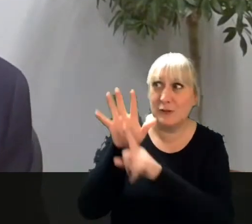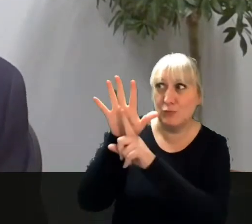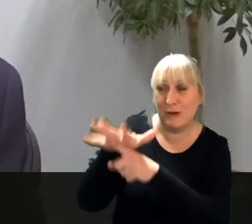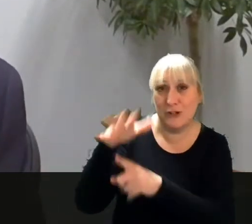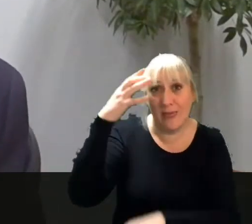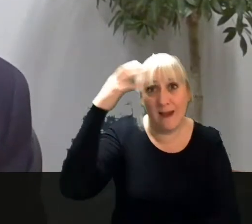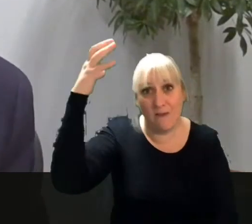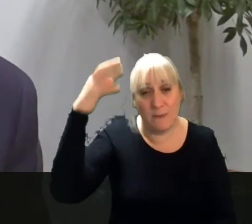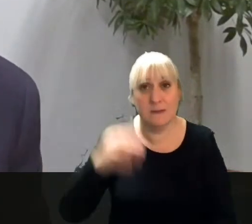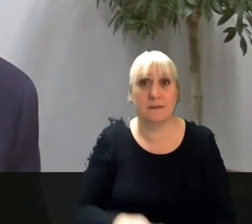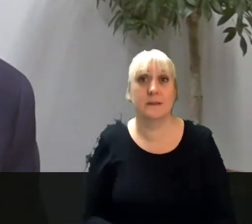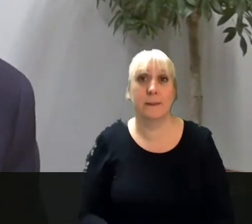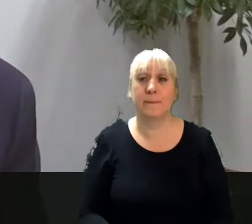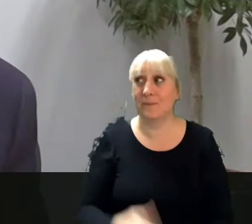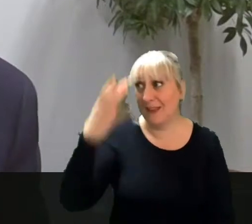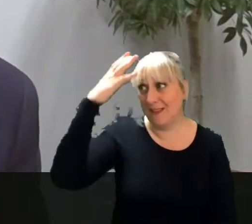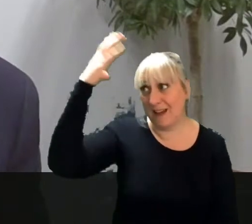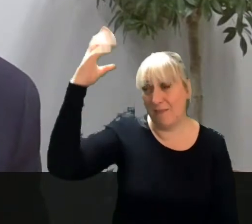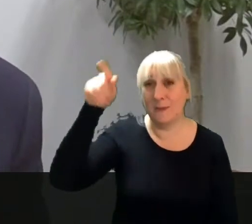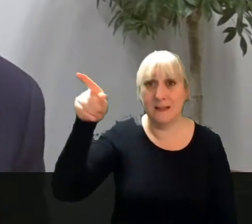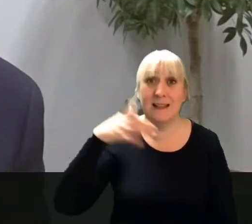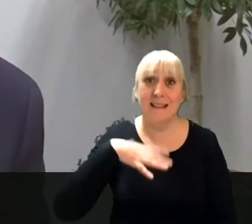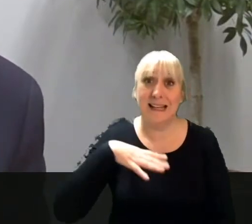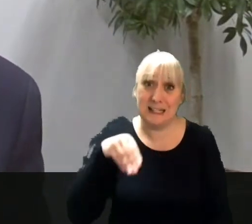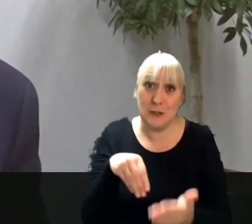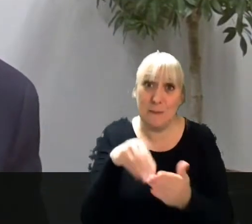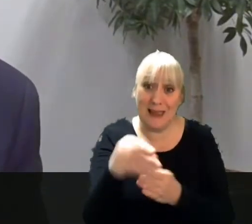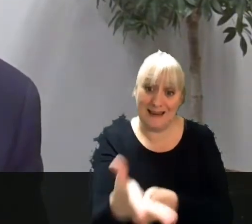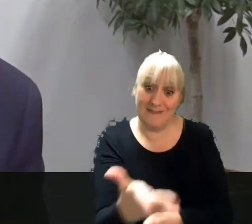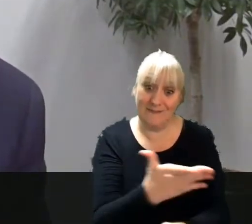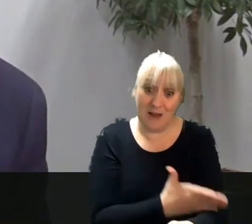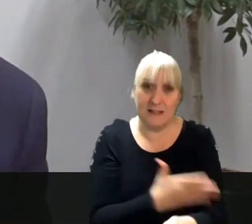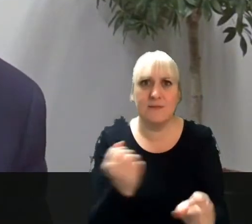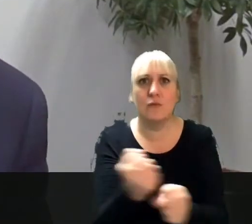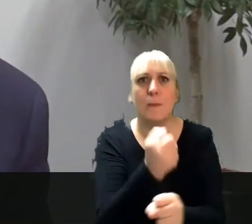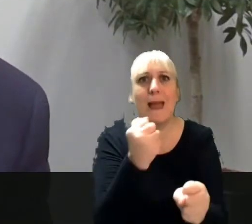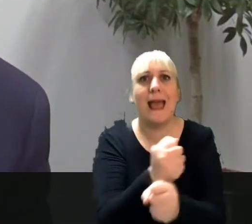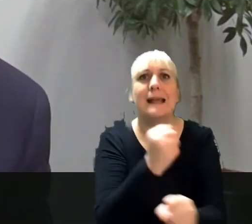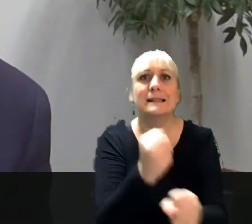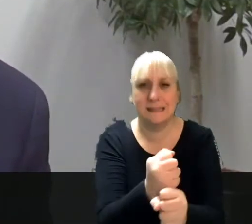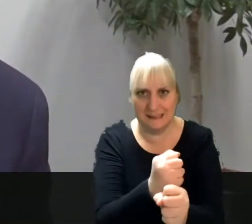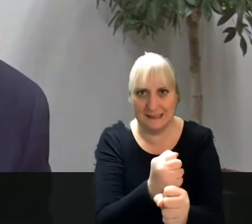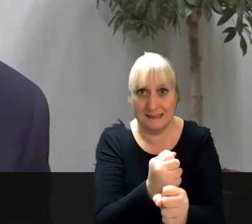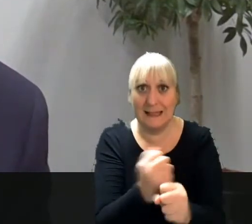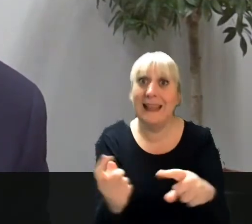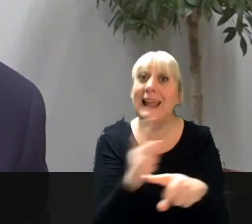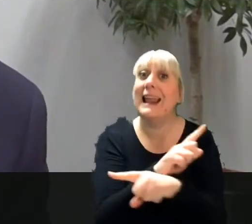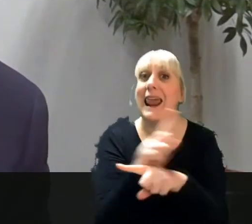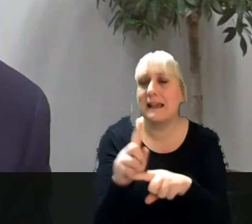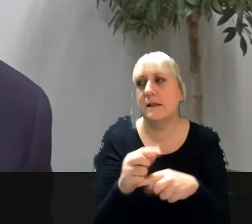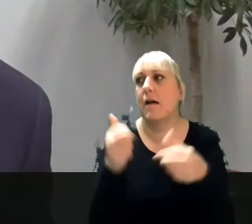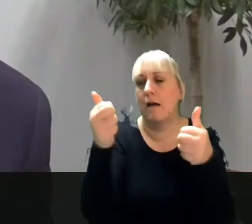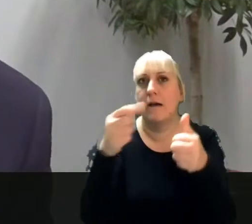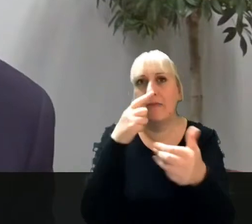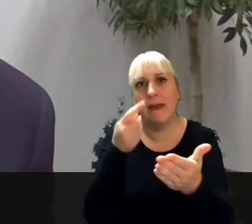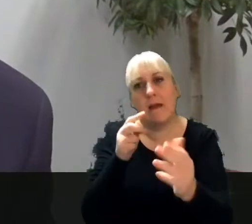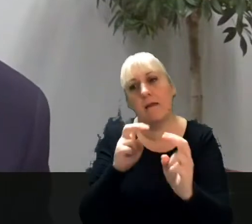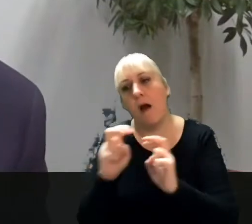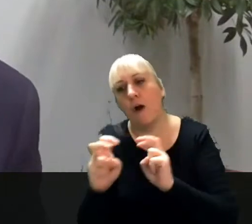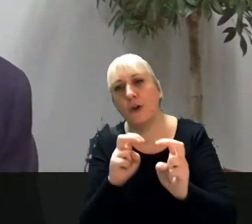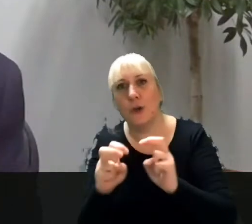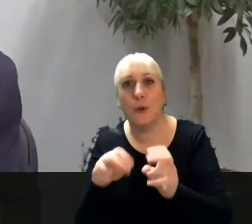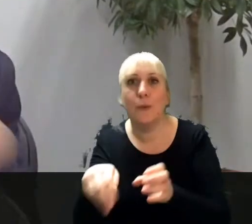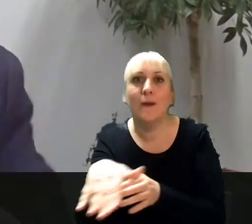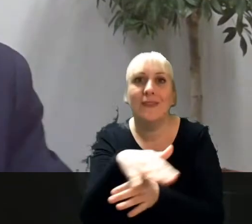to do is pay in advance for all the stuff to be repaired. And then later on, they can argue with the landowner about